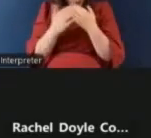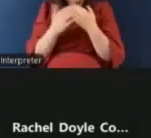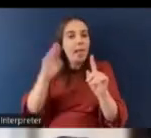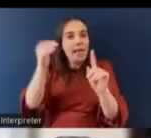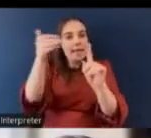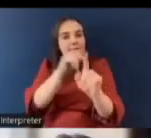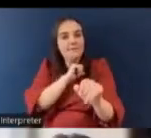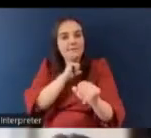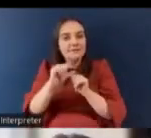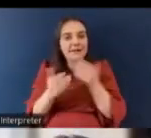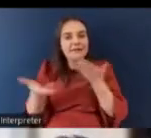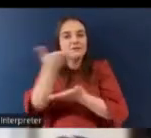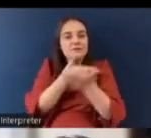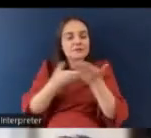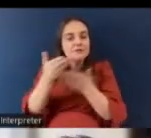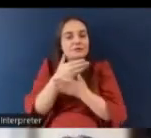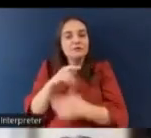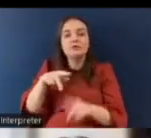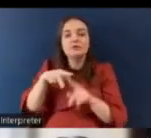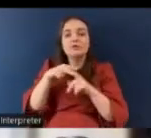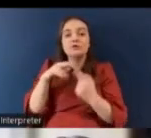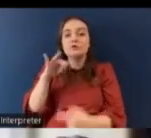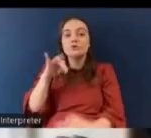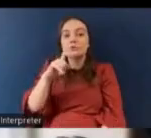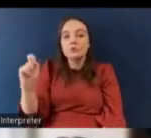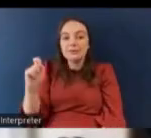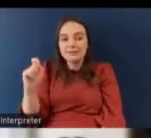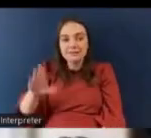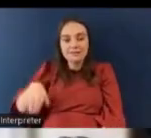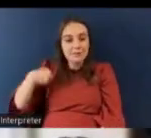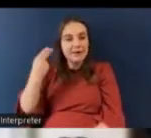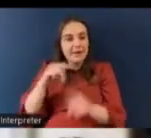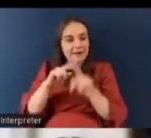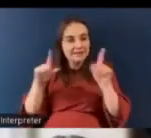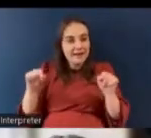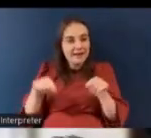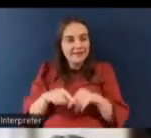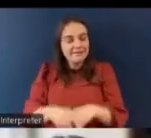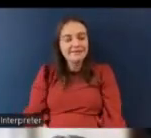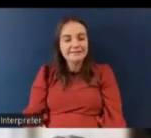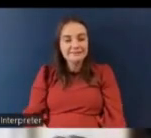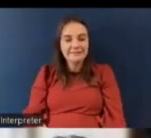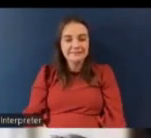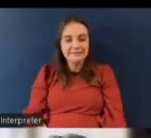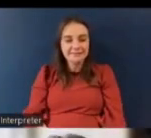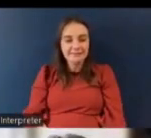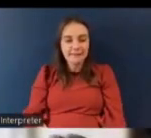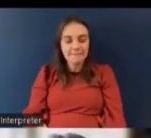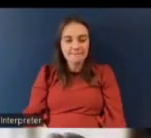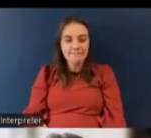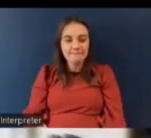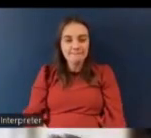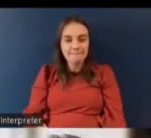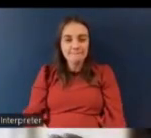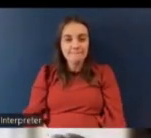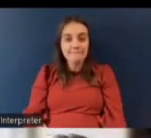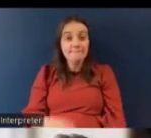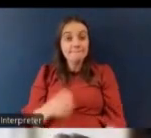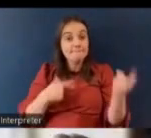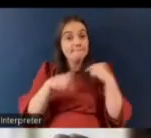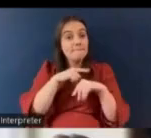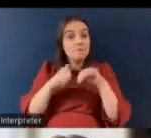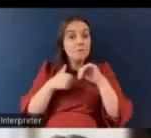which is to talk about the toolkits. If you go to the next slide there, please. And we launched our